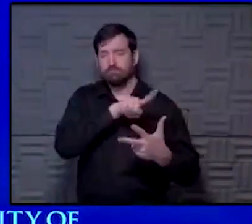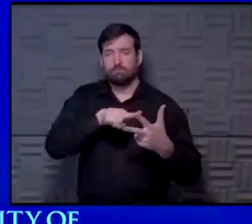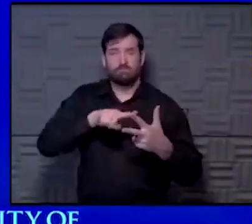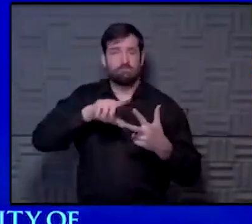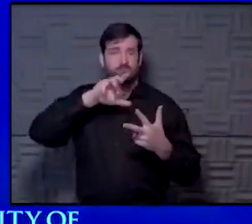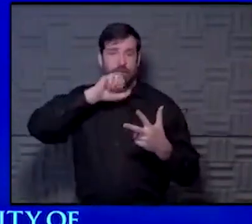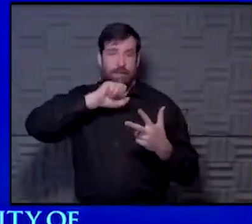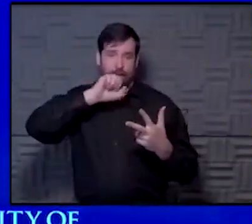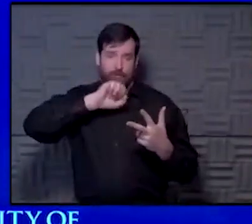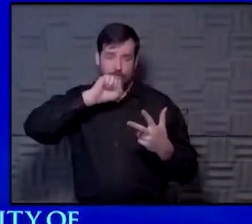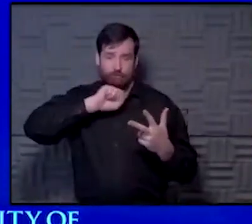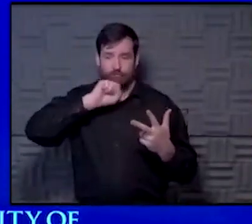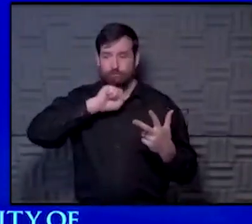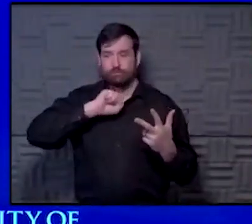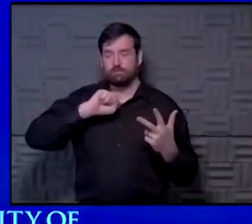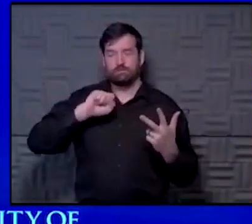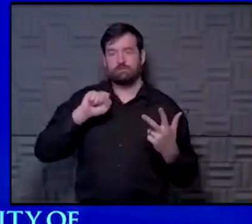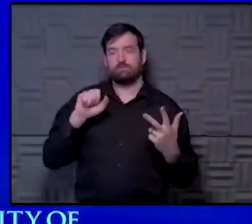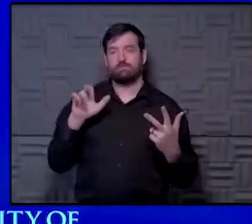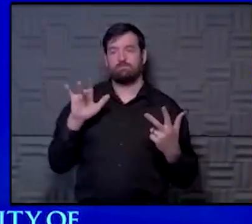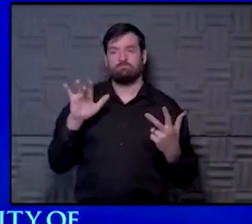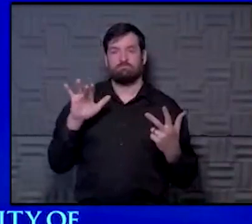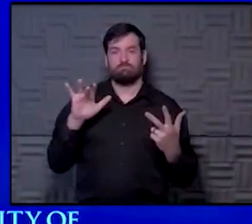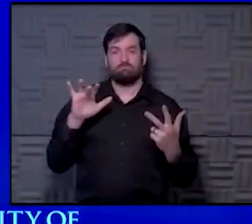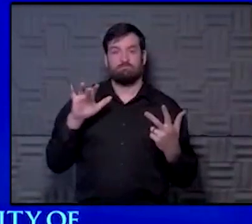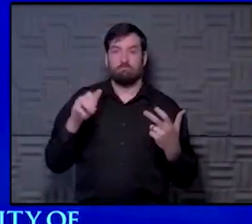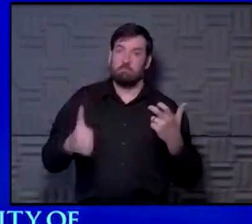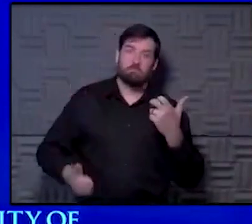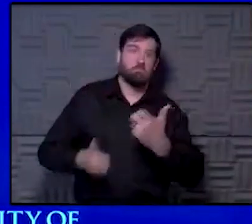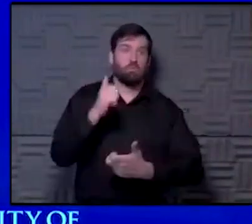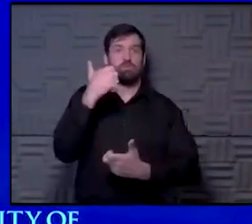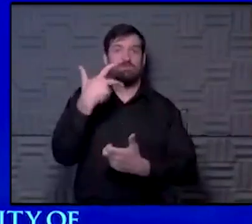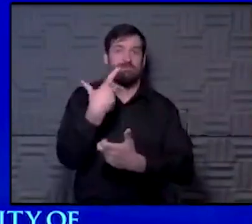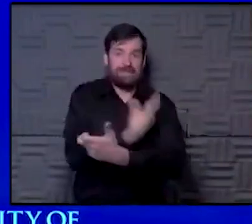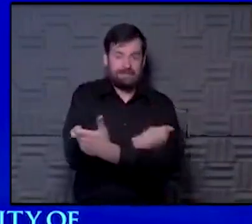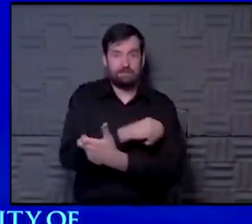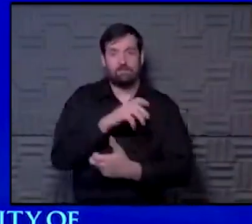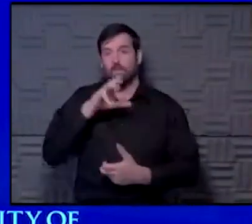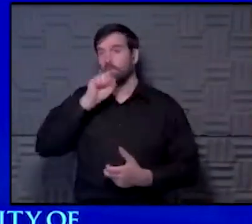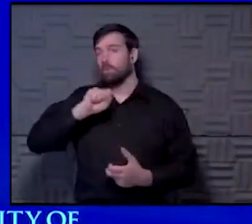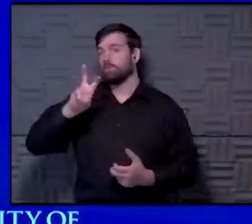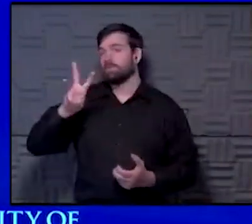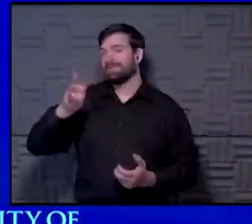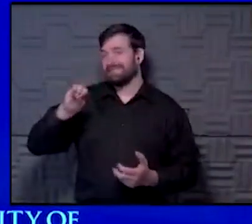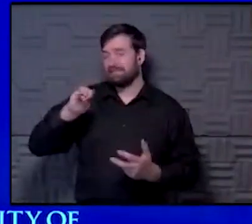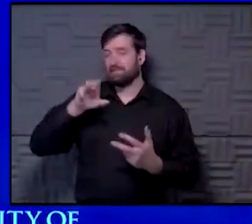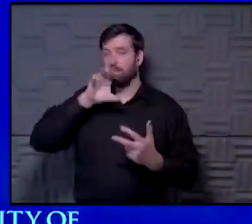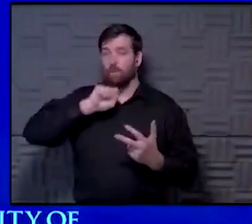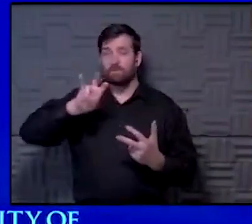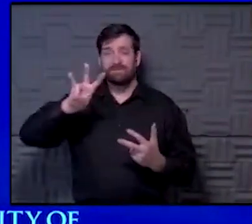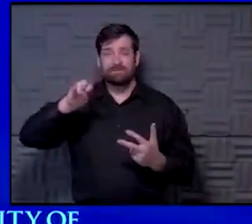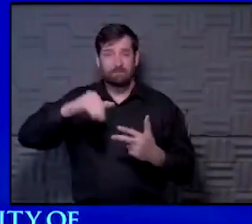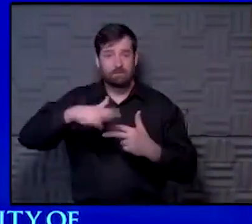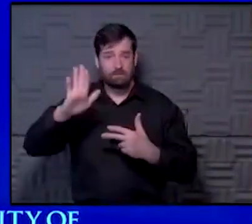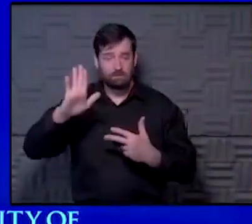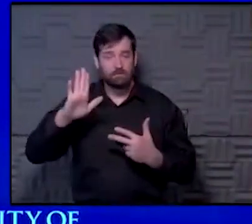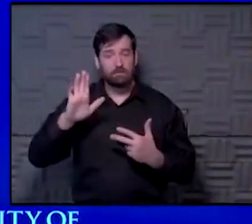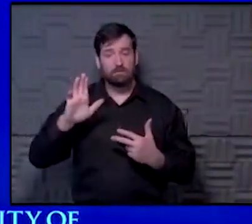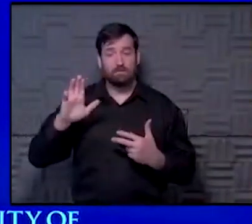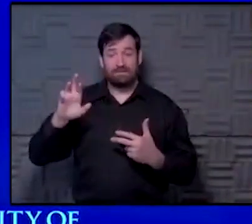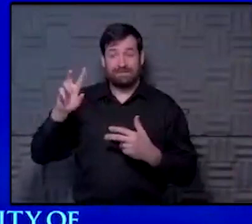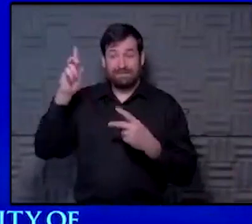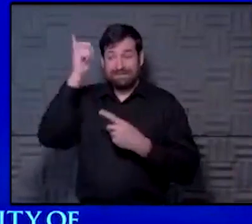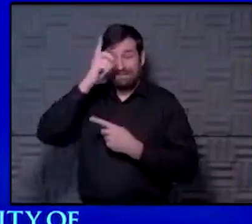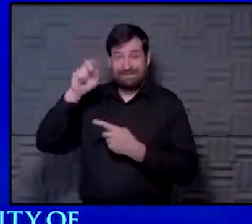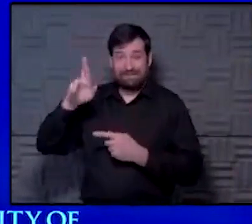groups where vaccination is the highest, especially those over 60 and over 70, the rate of disease